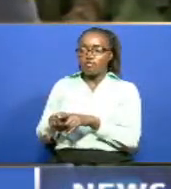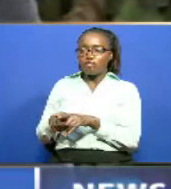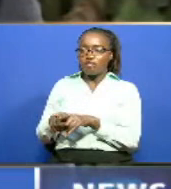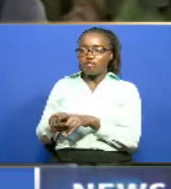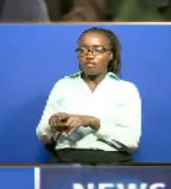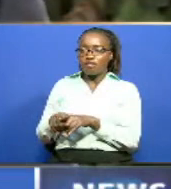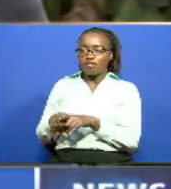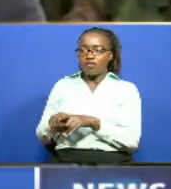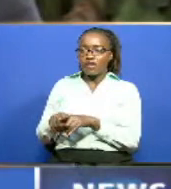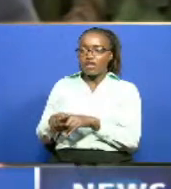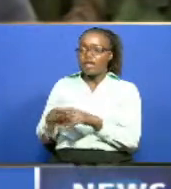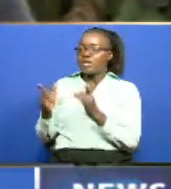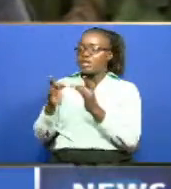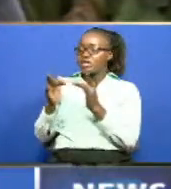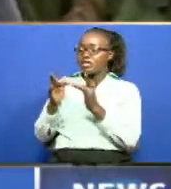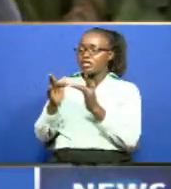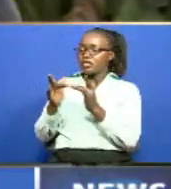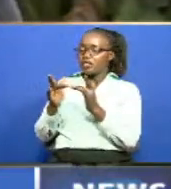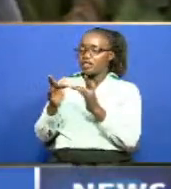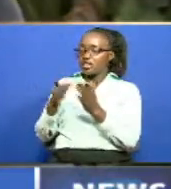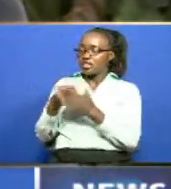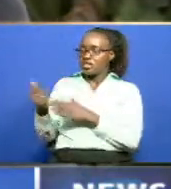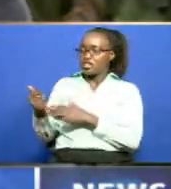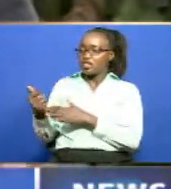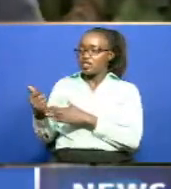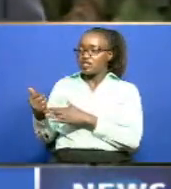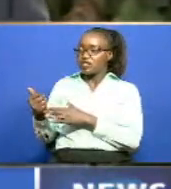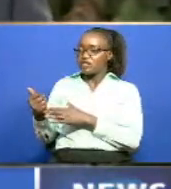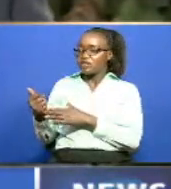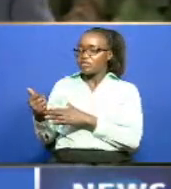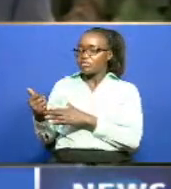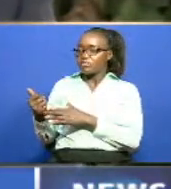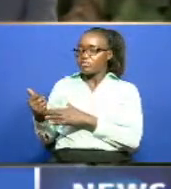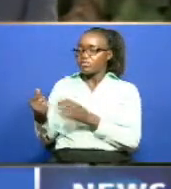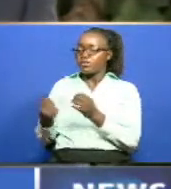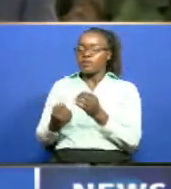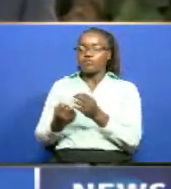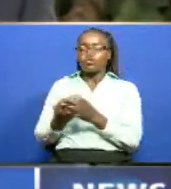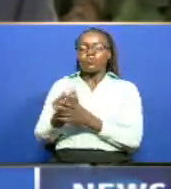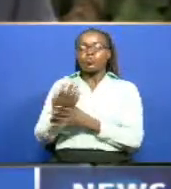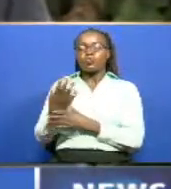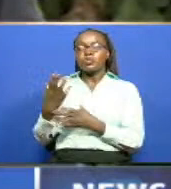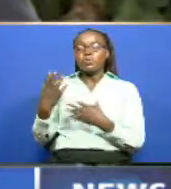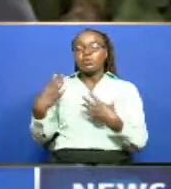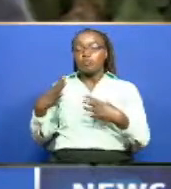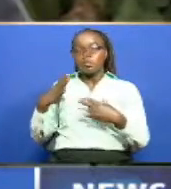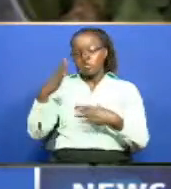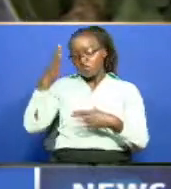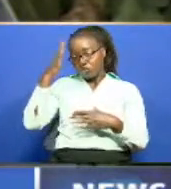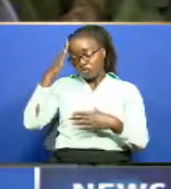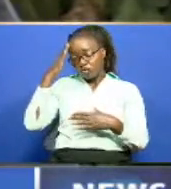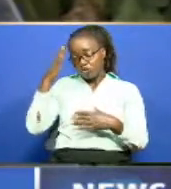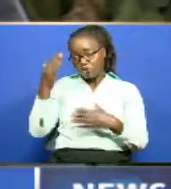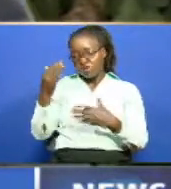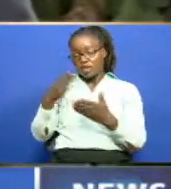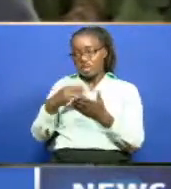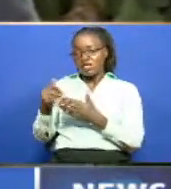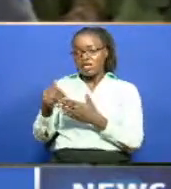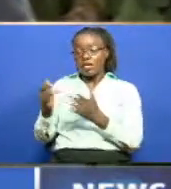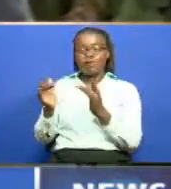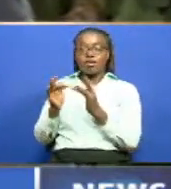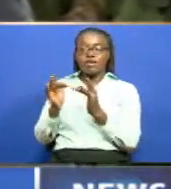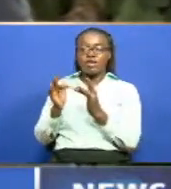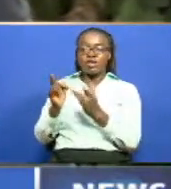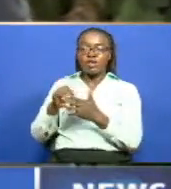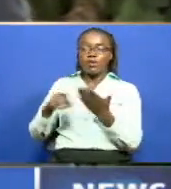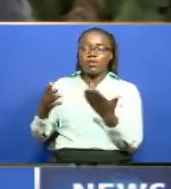is it digital online sales, which have now grown. People starting to realize that we can actually sell online whatever